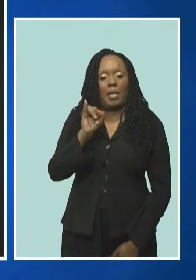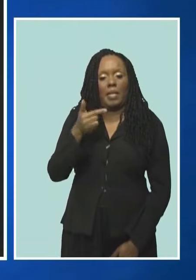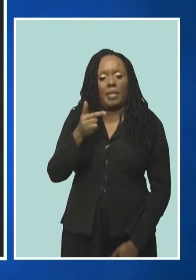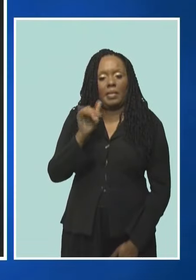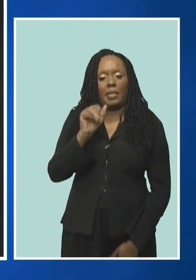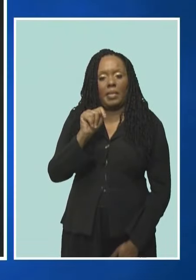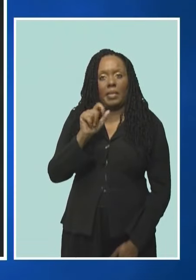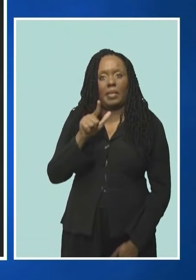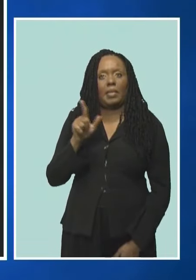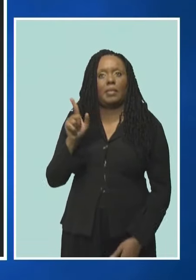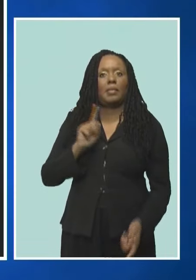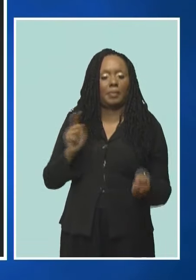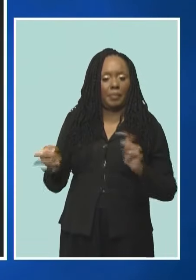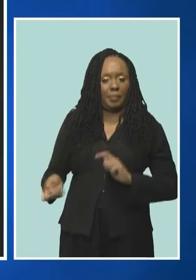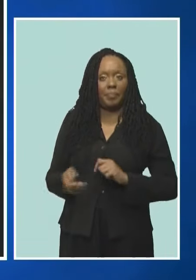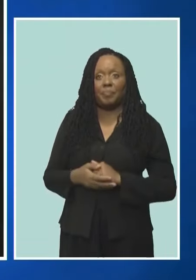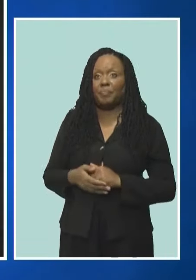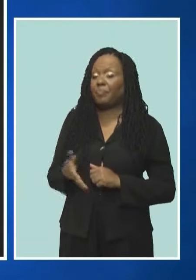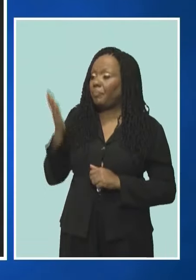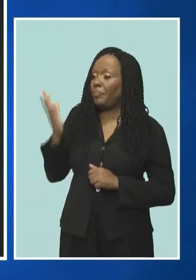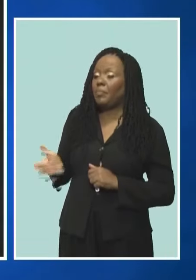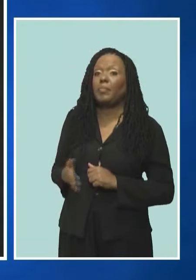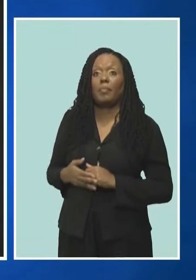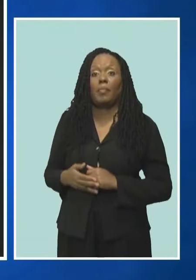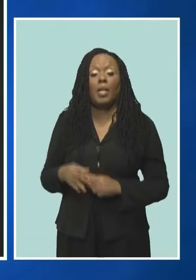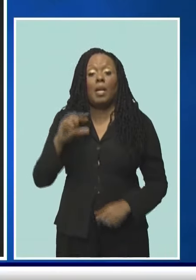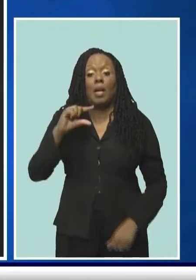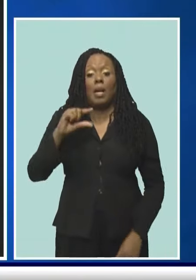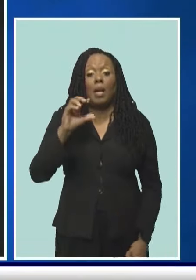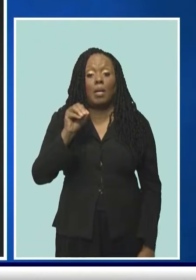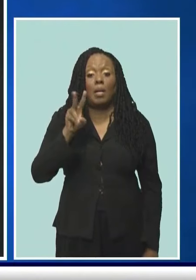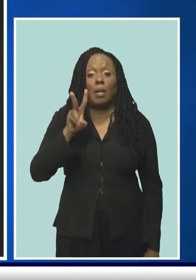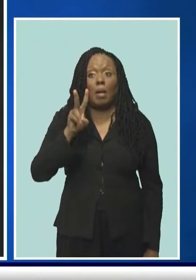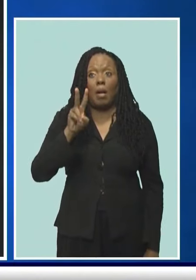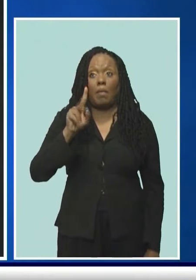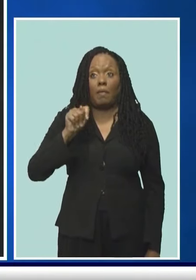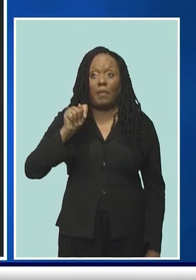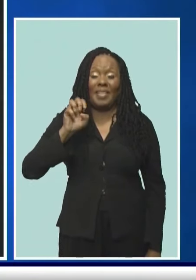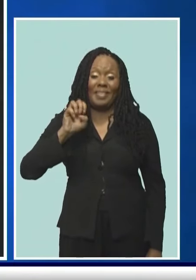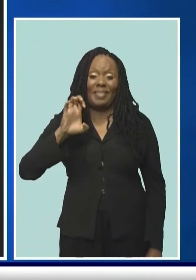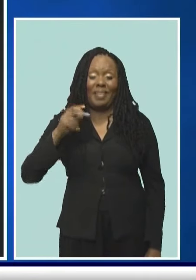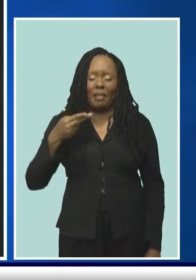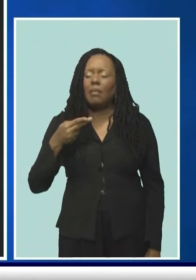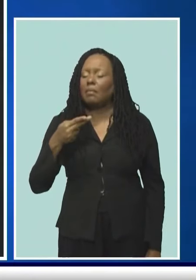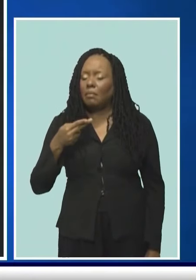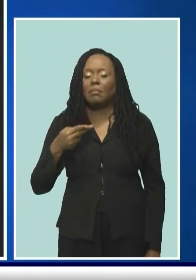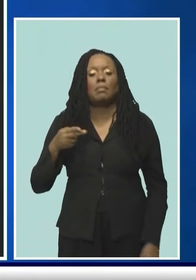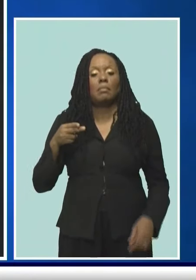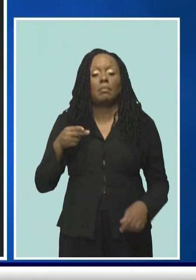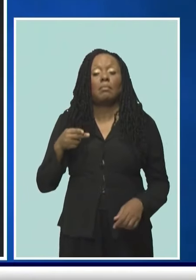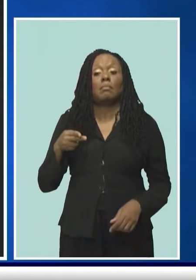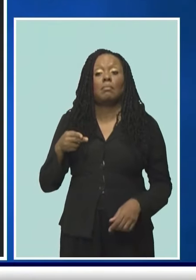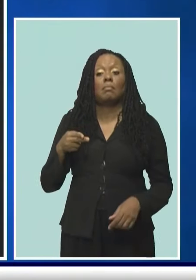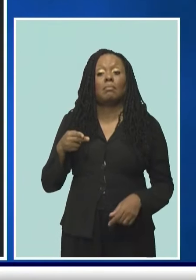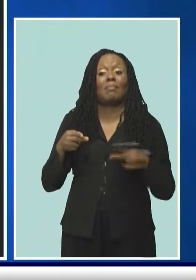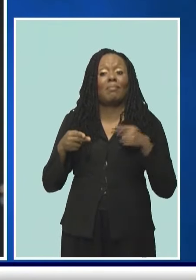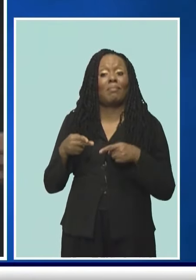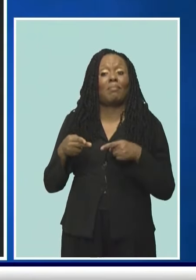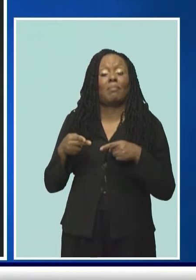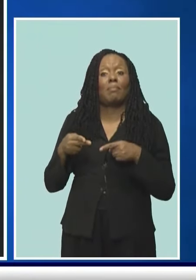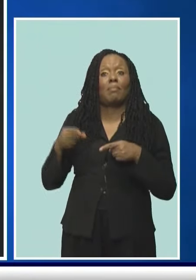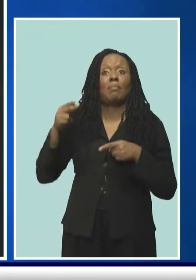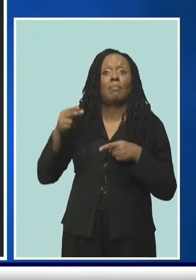should be a central authority, which is GovTech, that makes sure that projects that are being undertaken